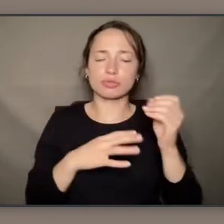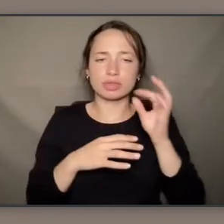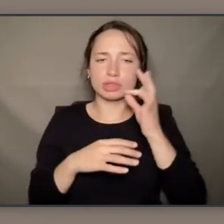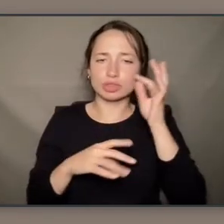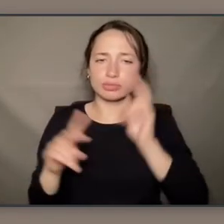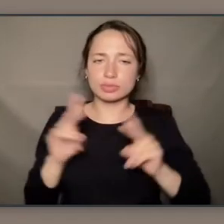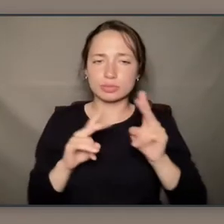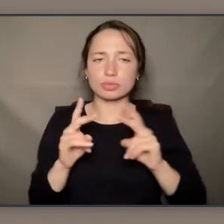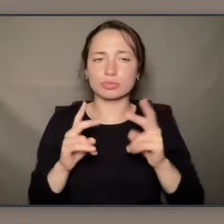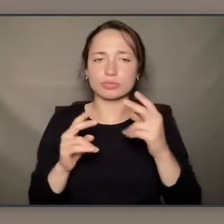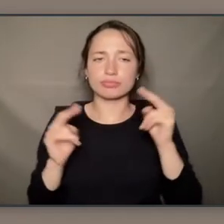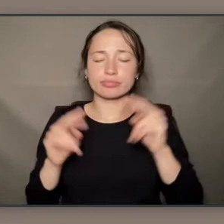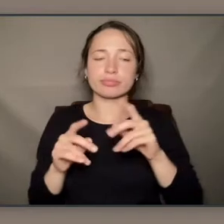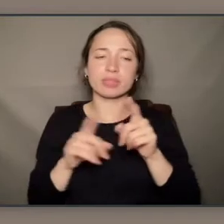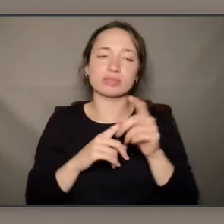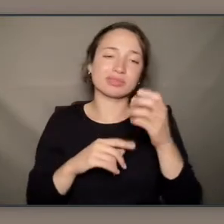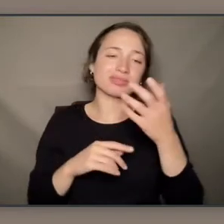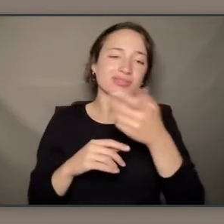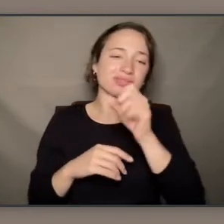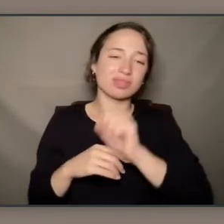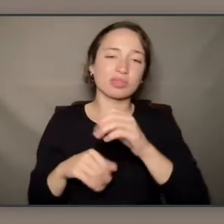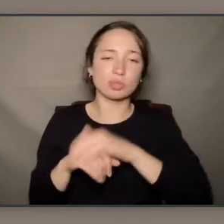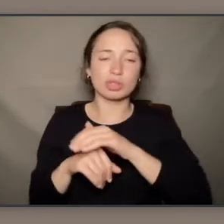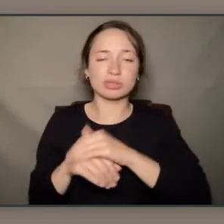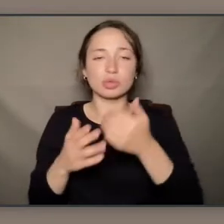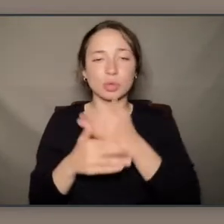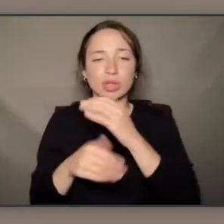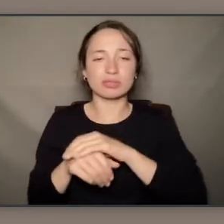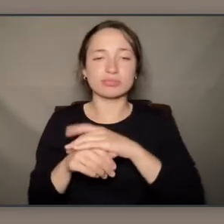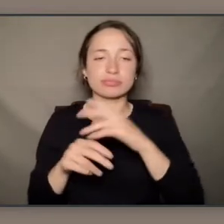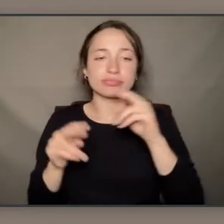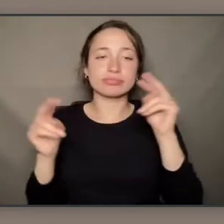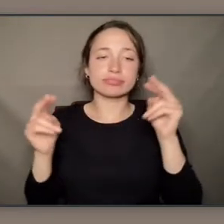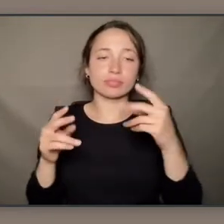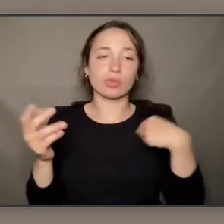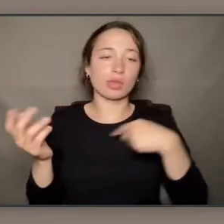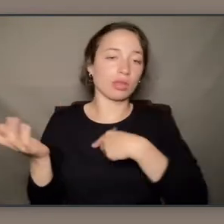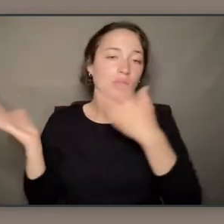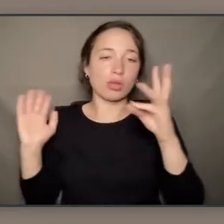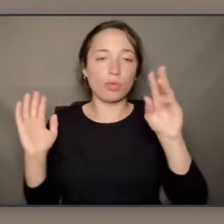from what we think of as Southern New England. Collectively, we call ourselves Wampanoag.